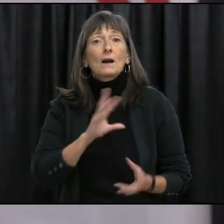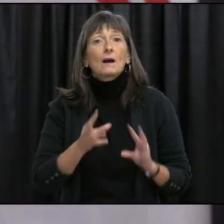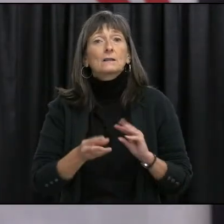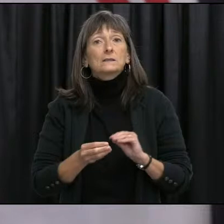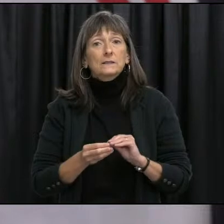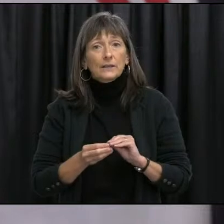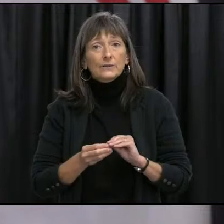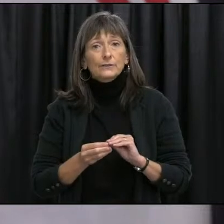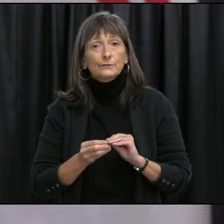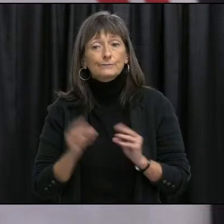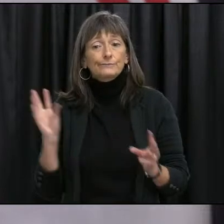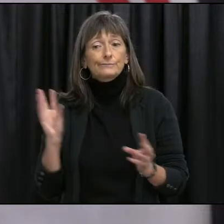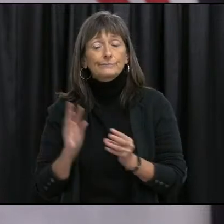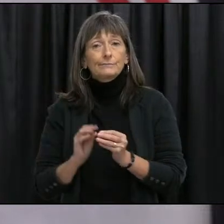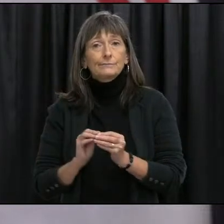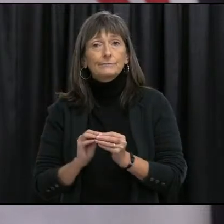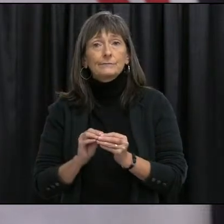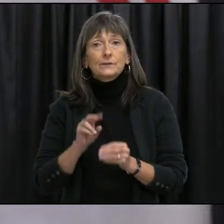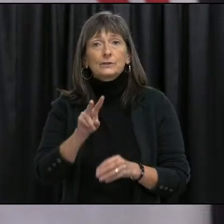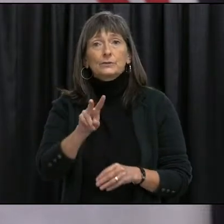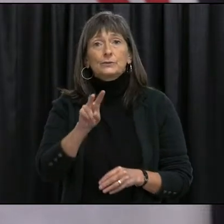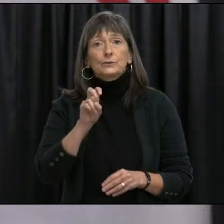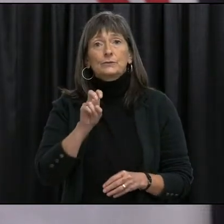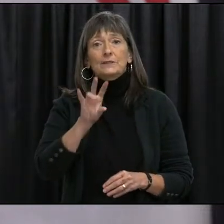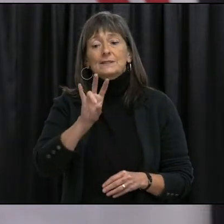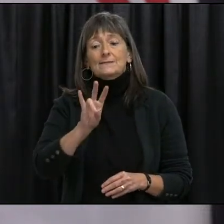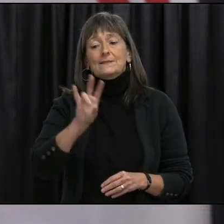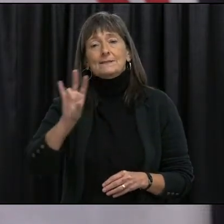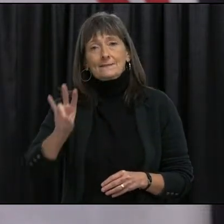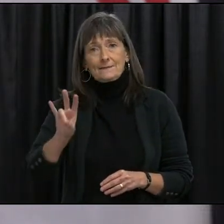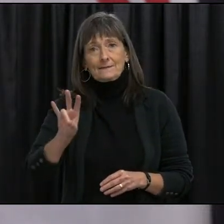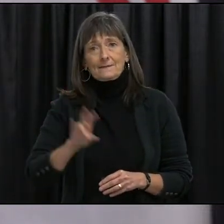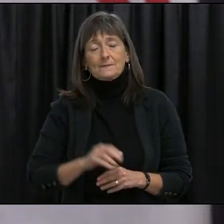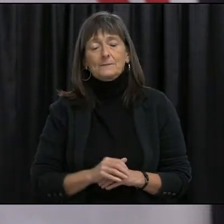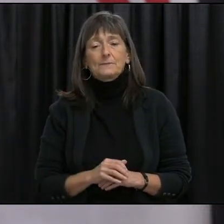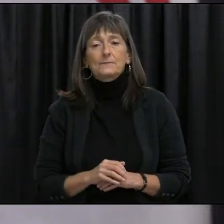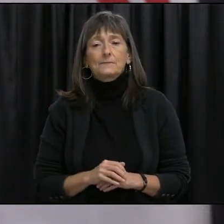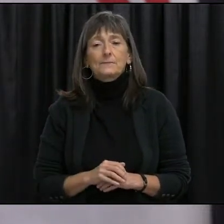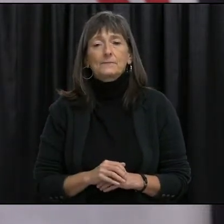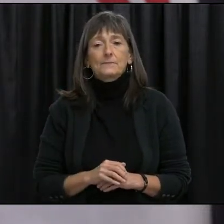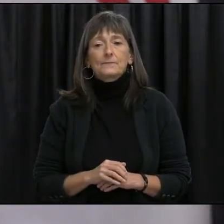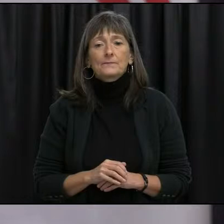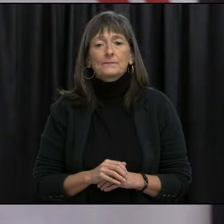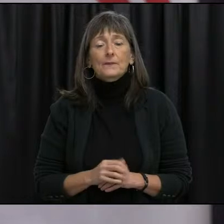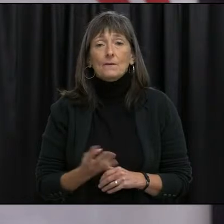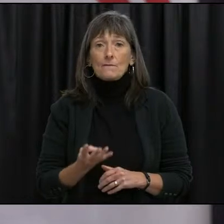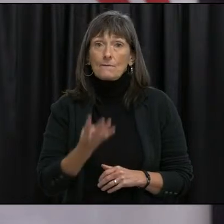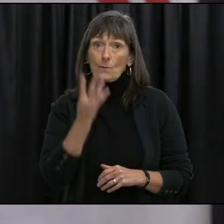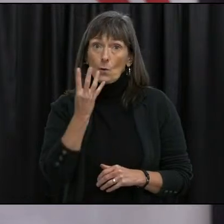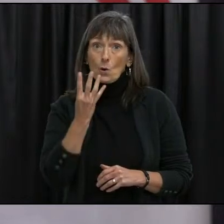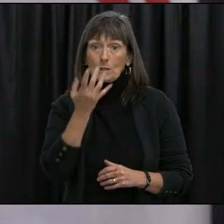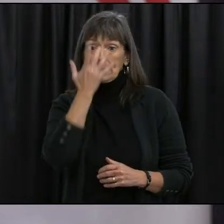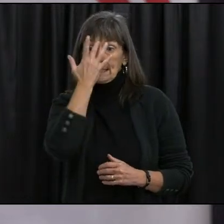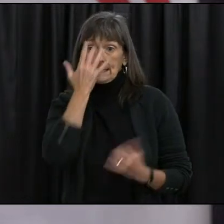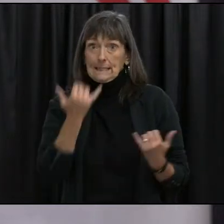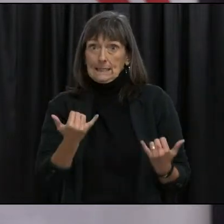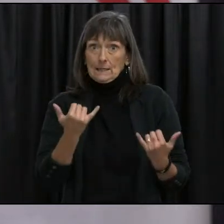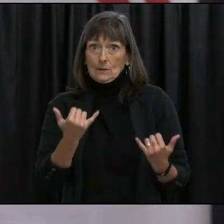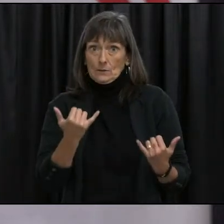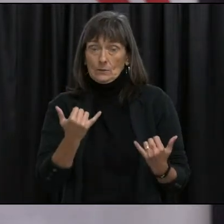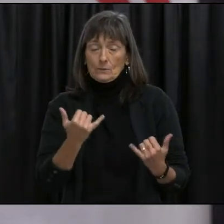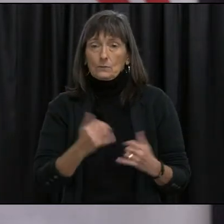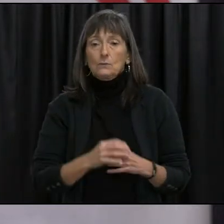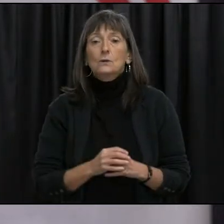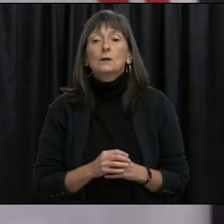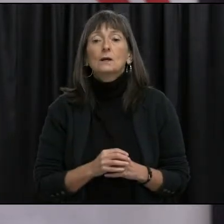of cases in our province is 277. We have 4 active cases currently, and